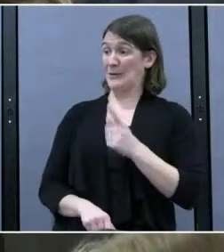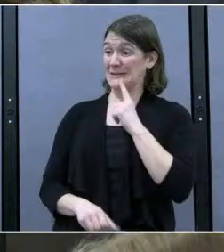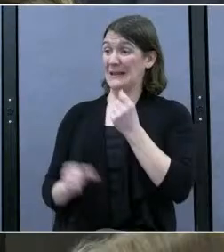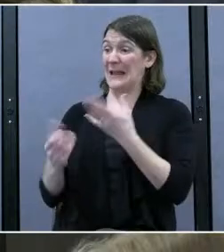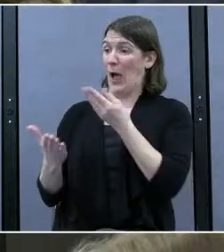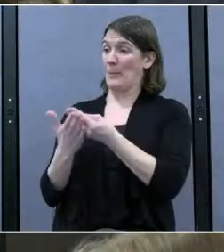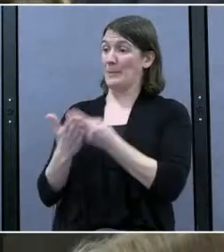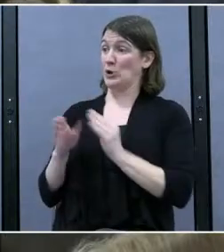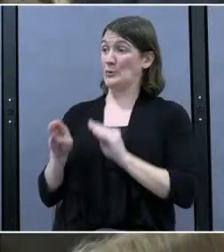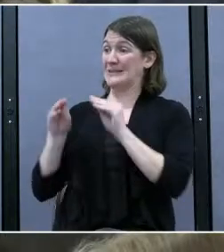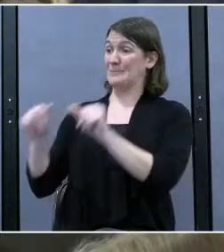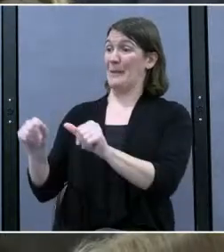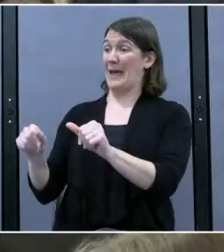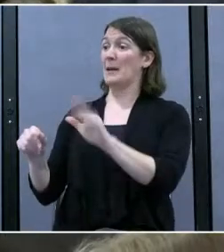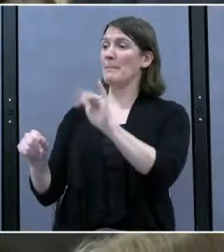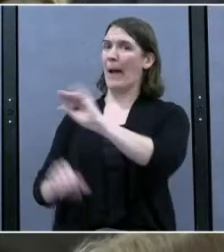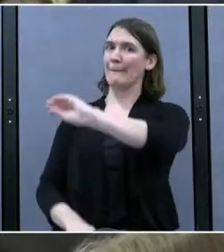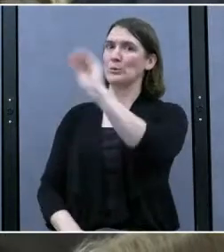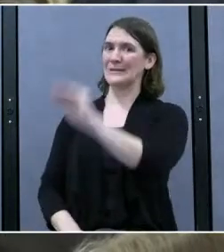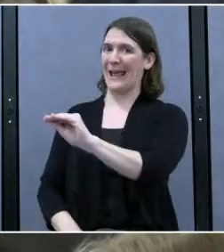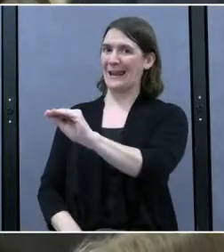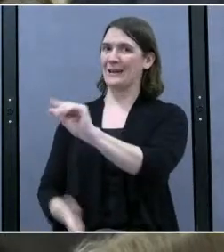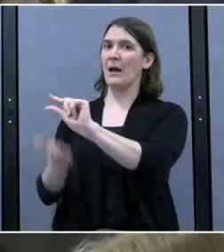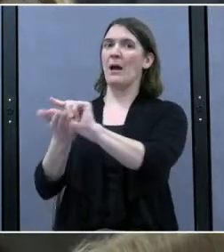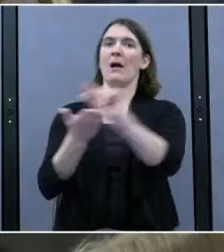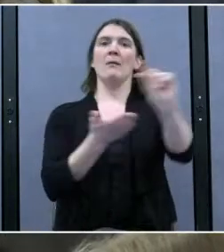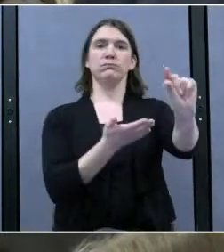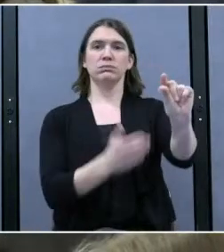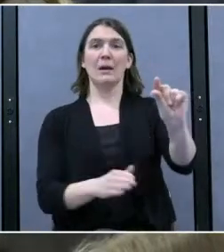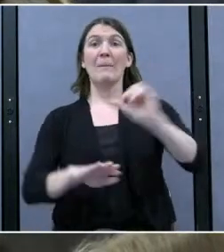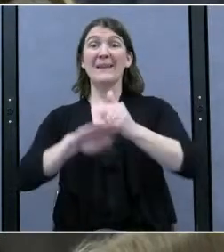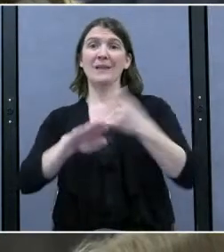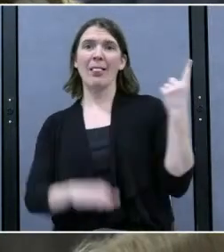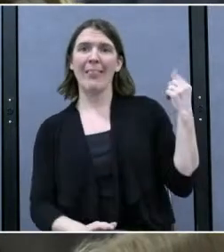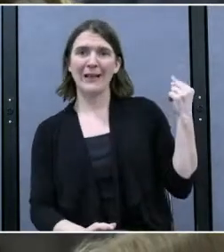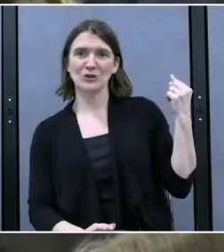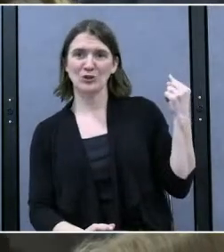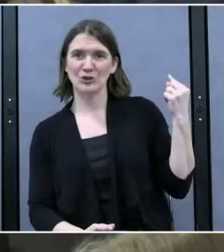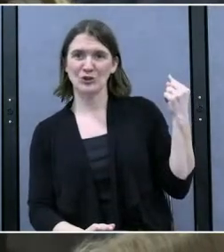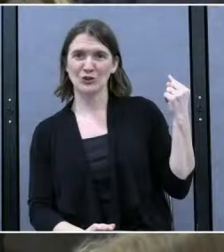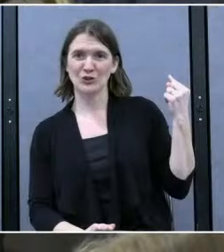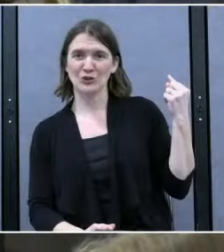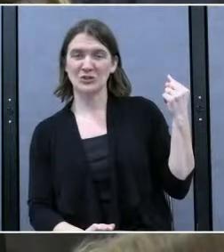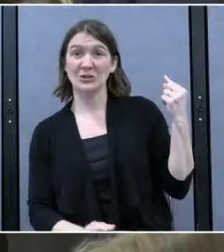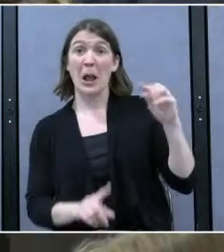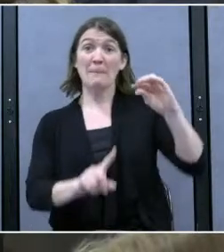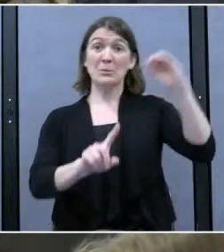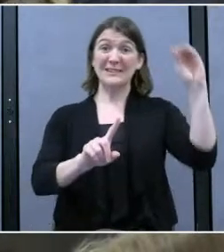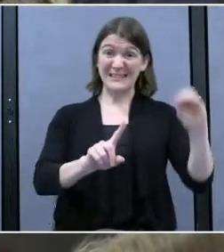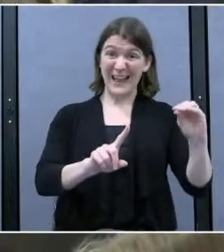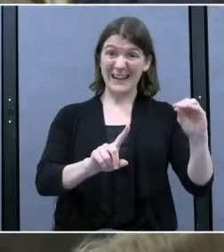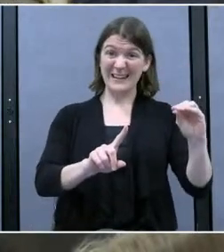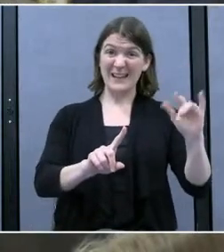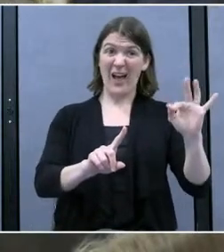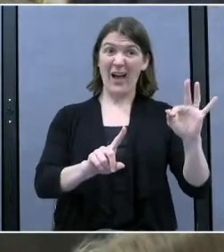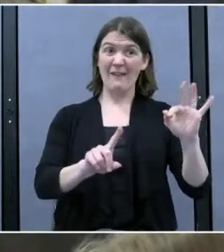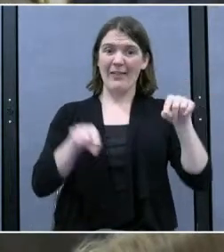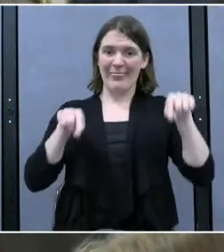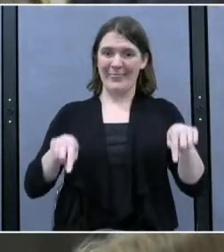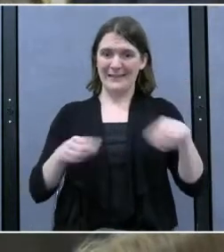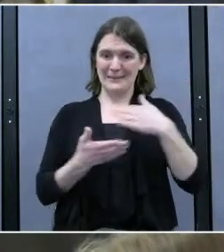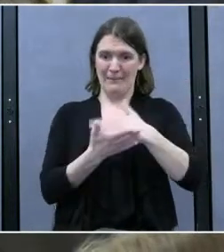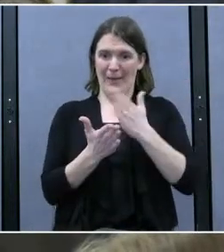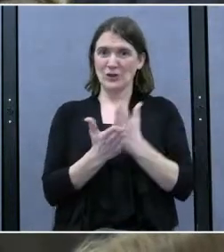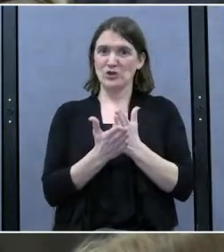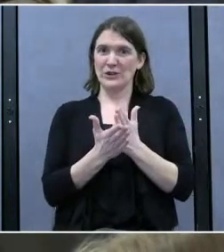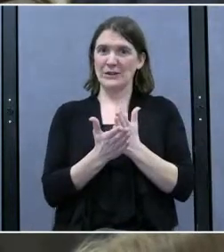money that you spent in a percentage on these services last year. And the percentage is the percentage of this budget that